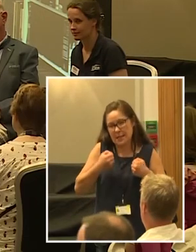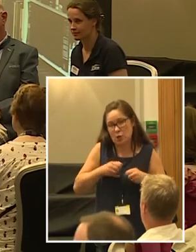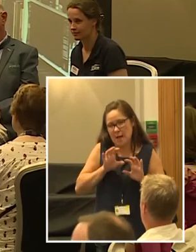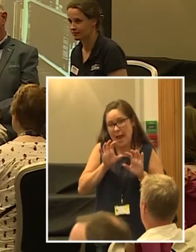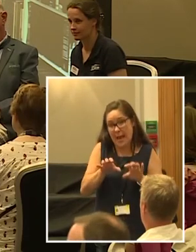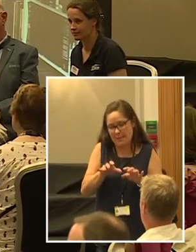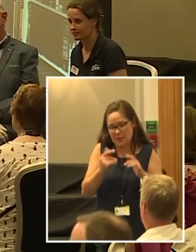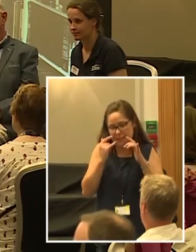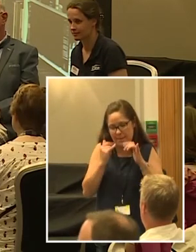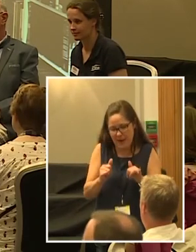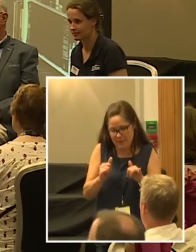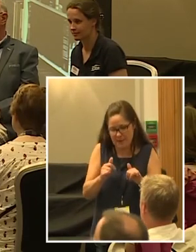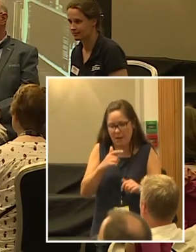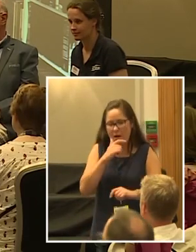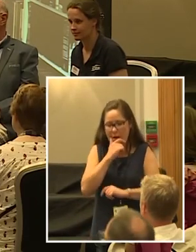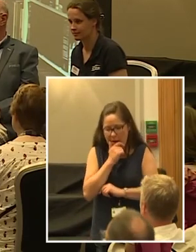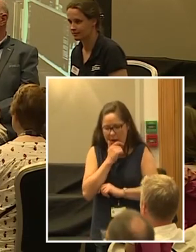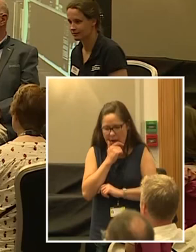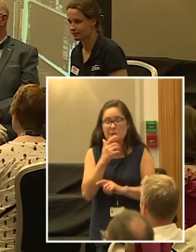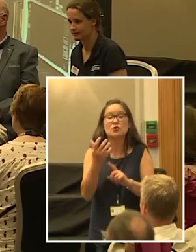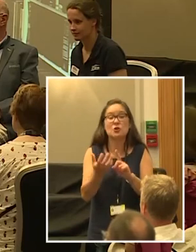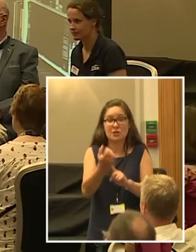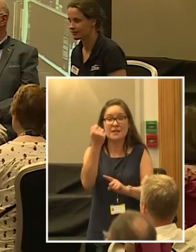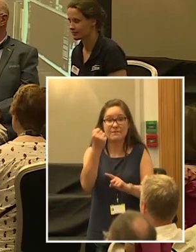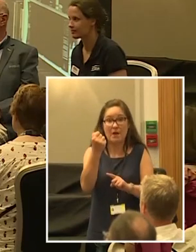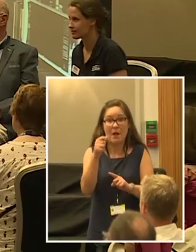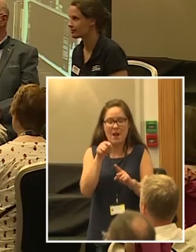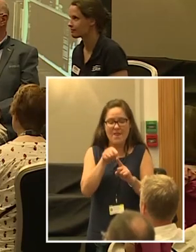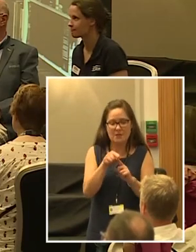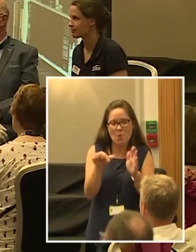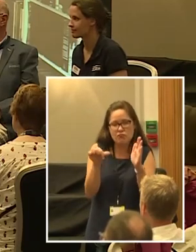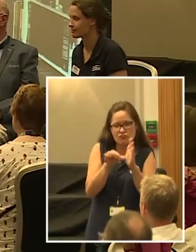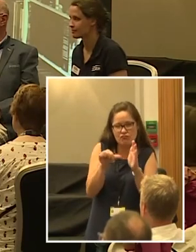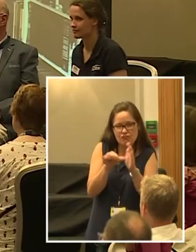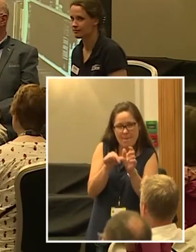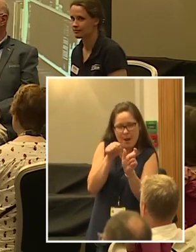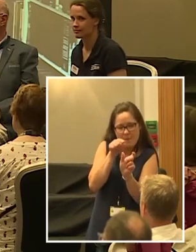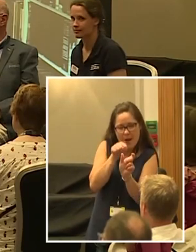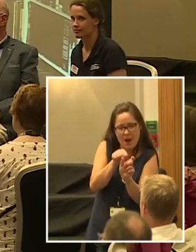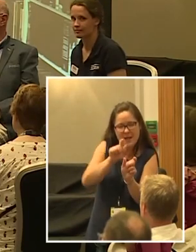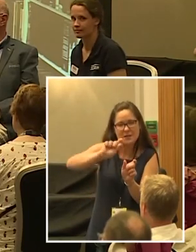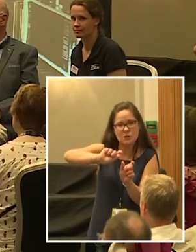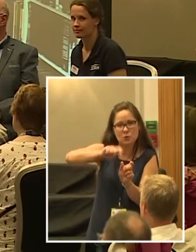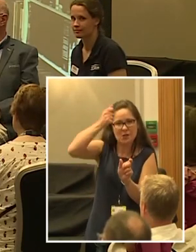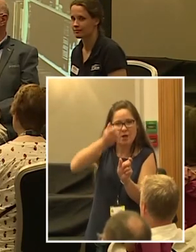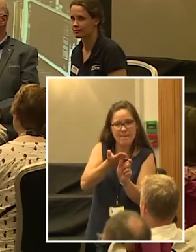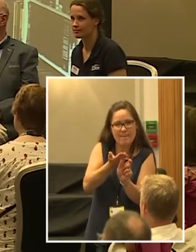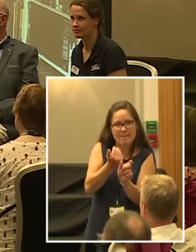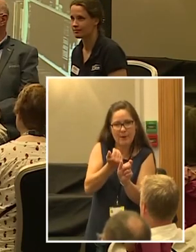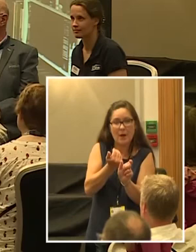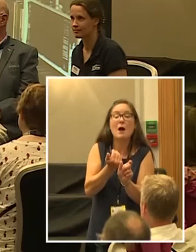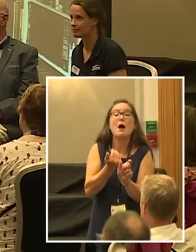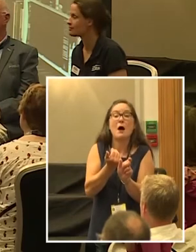being able to switch off a defective gene. So this is particularly relevant for autosomal